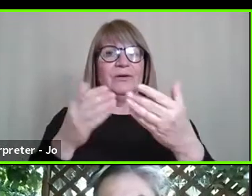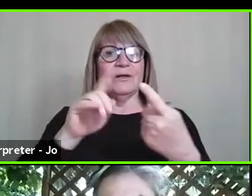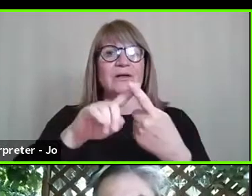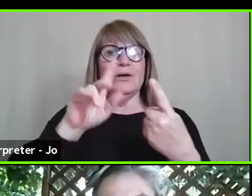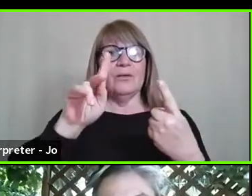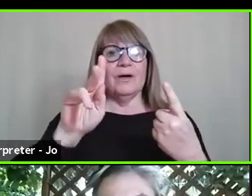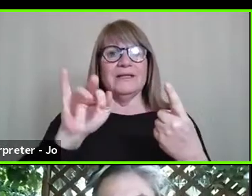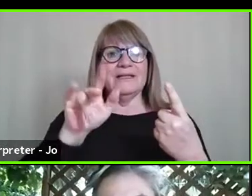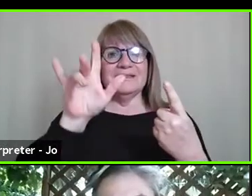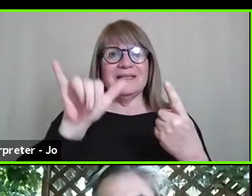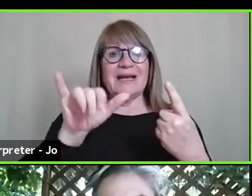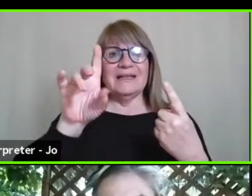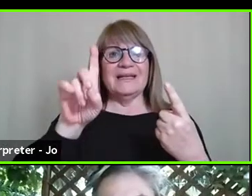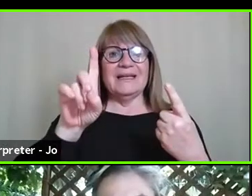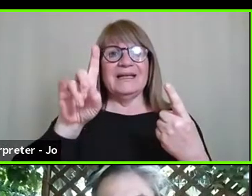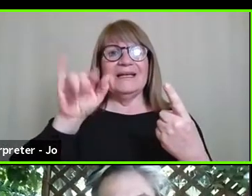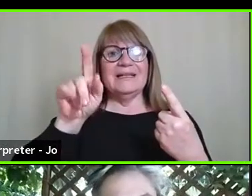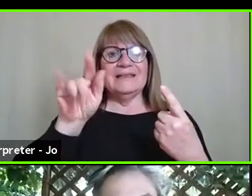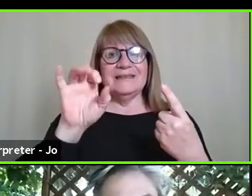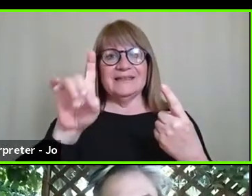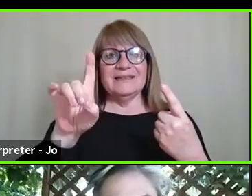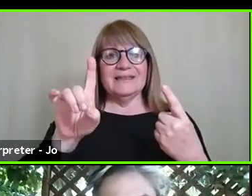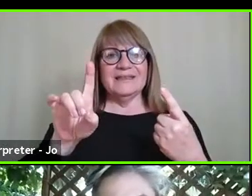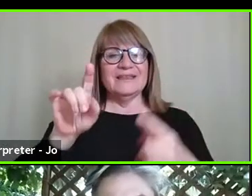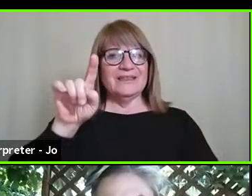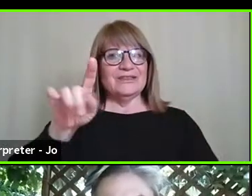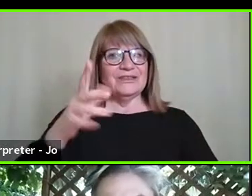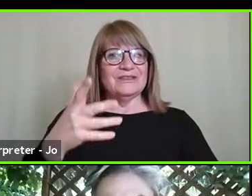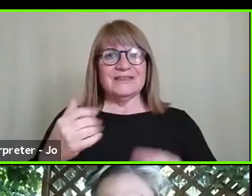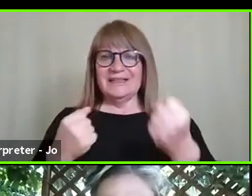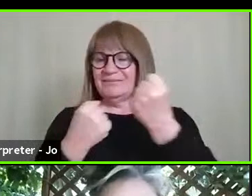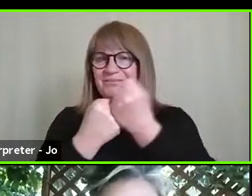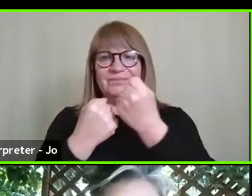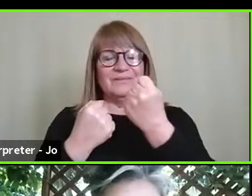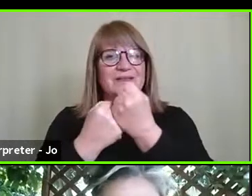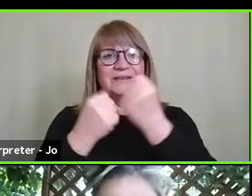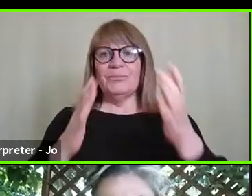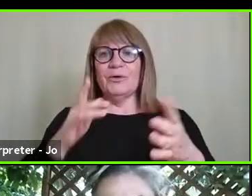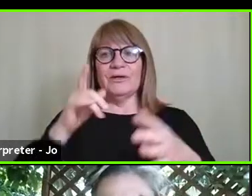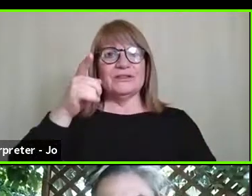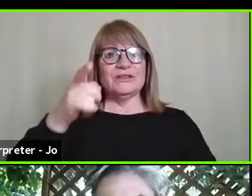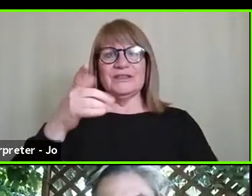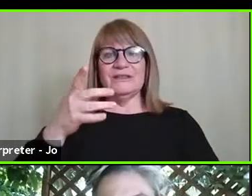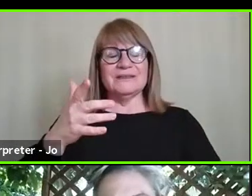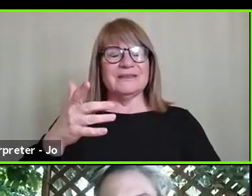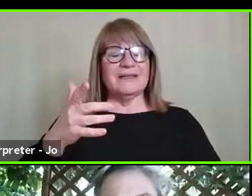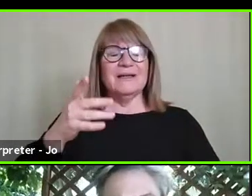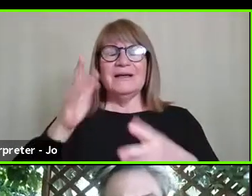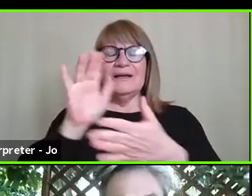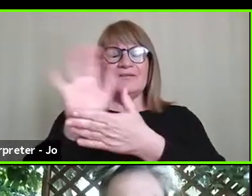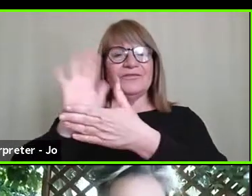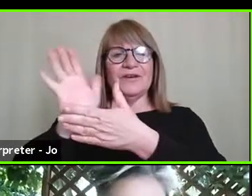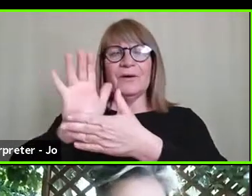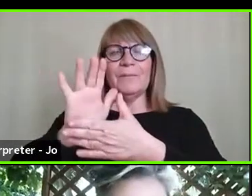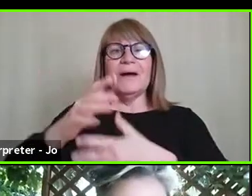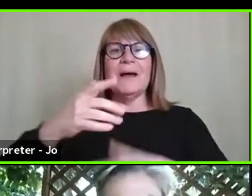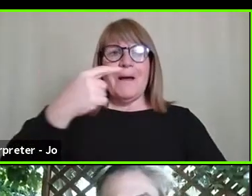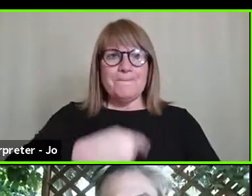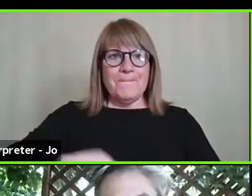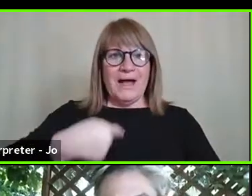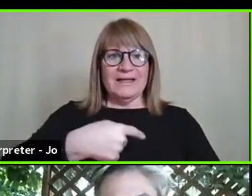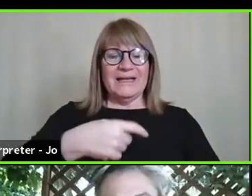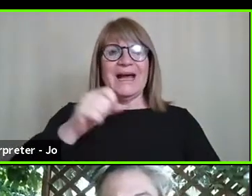dillon who is sort of the protagonist of belly of baby she was a person who was forcibly sterilized now she's a los